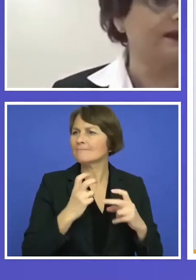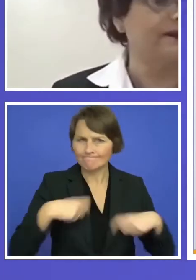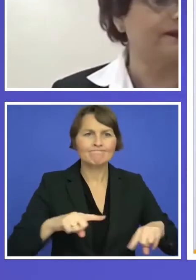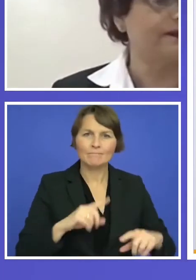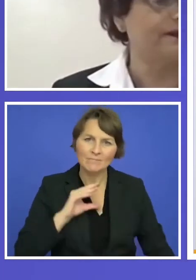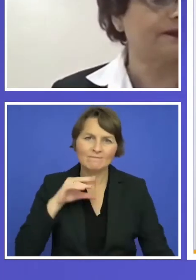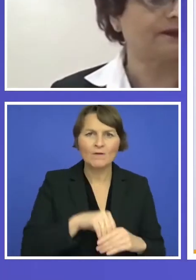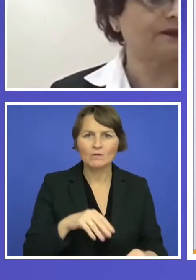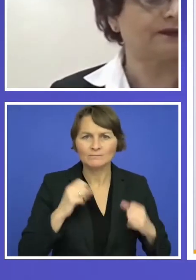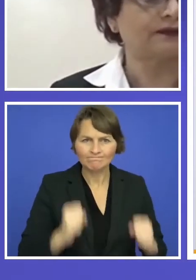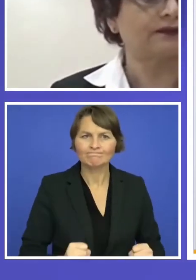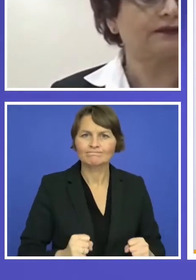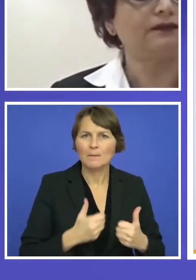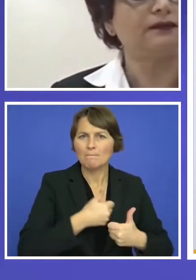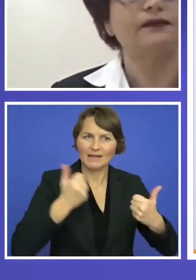Next.